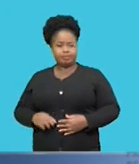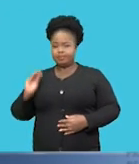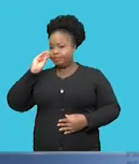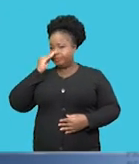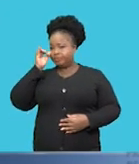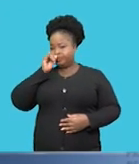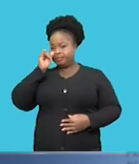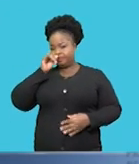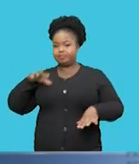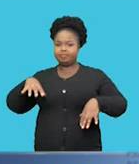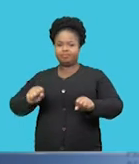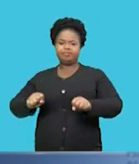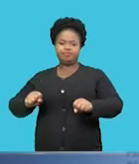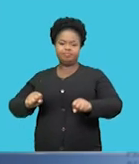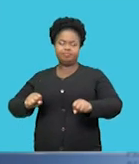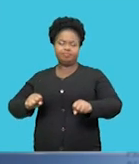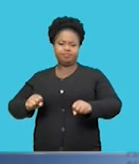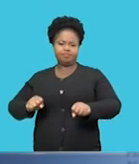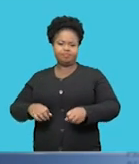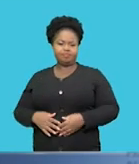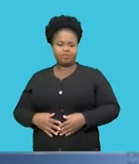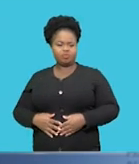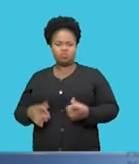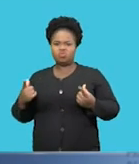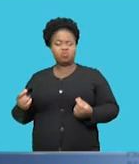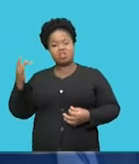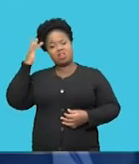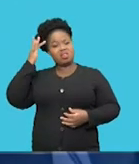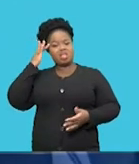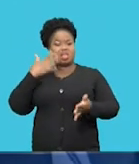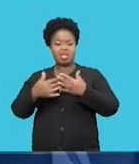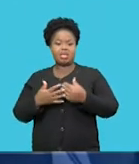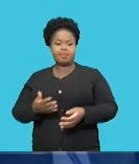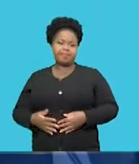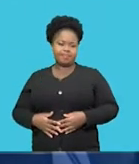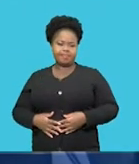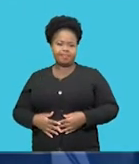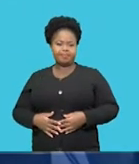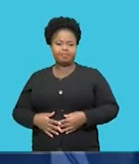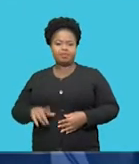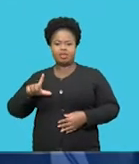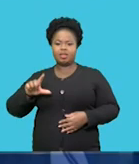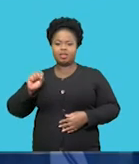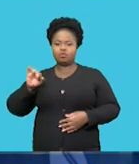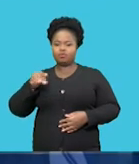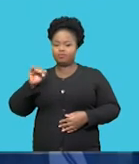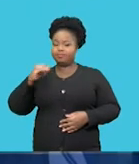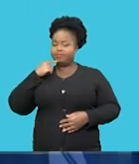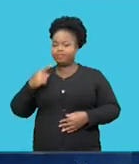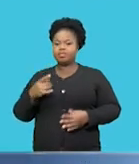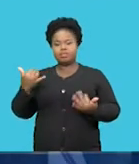criminals have taken over the scene and are doing as they wish? ULesufi futhi isifundazwe sizimisela ukulwa ngayo yonke